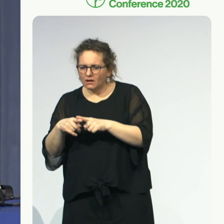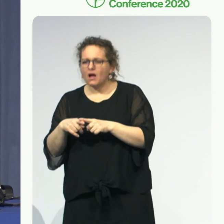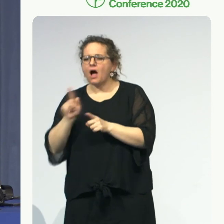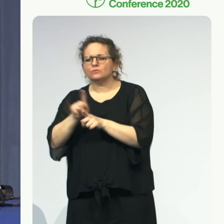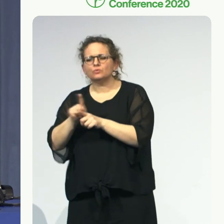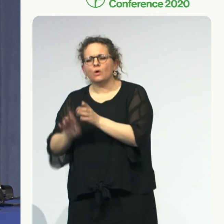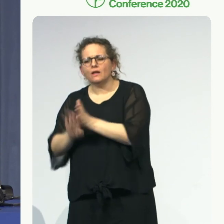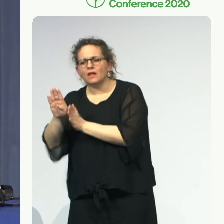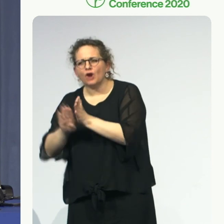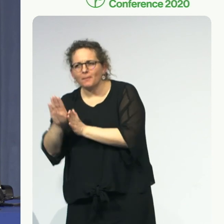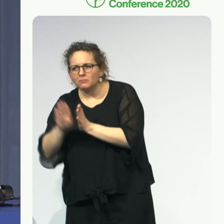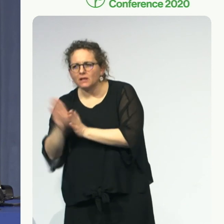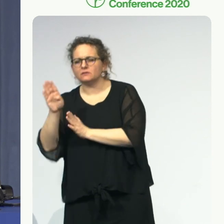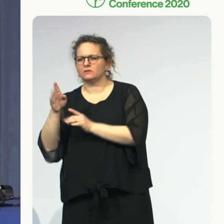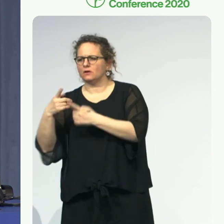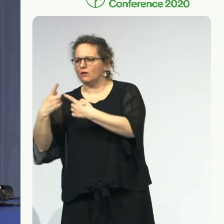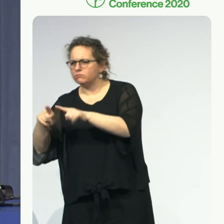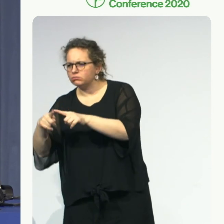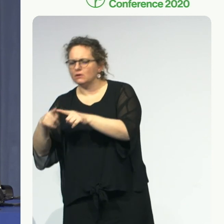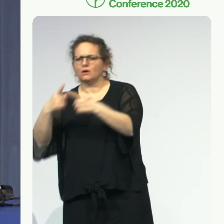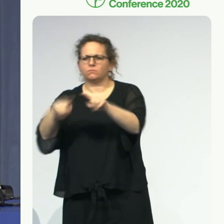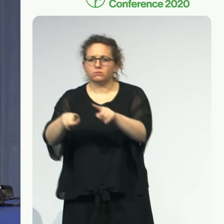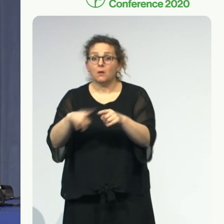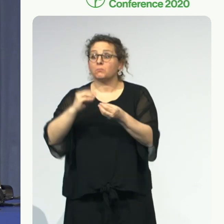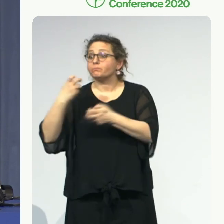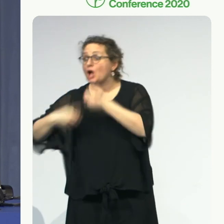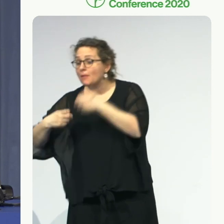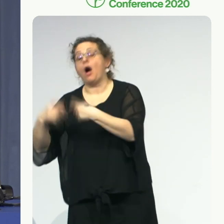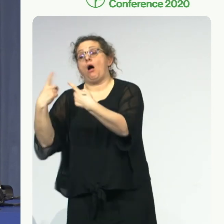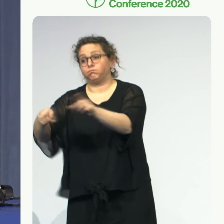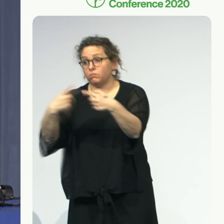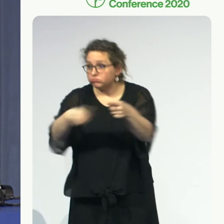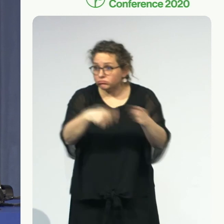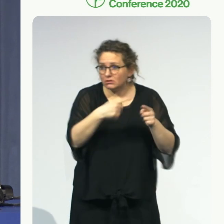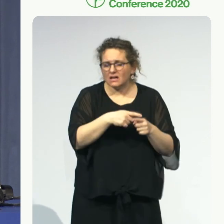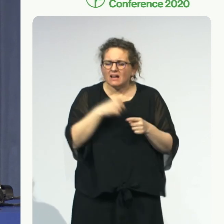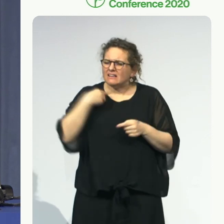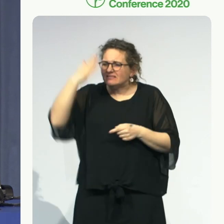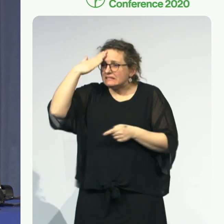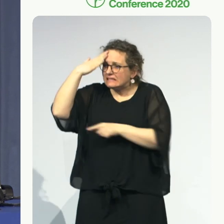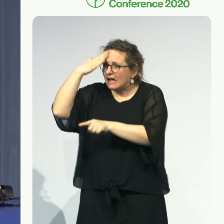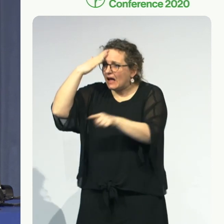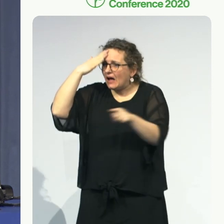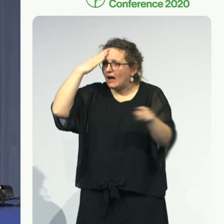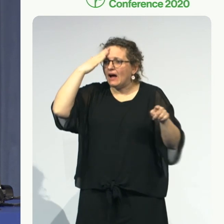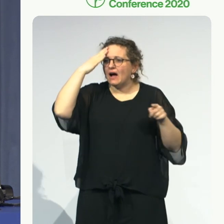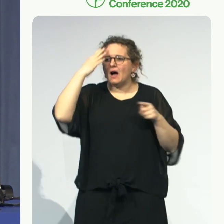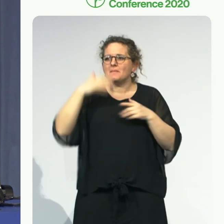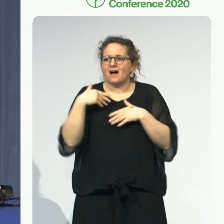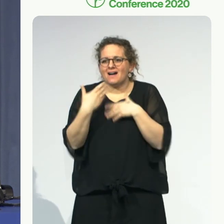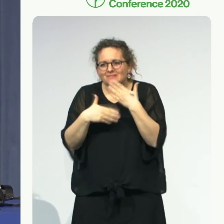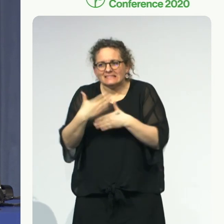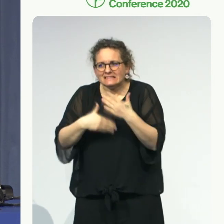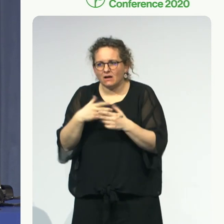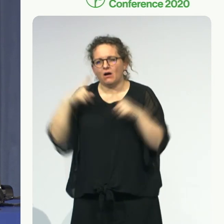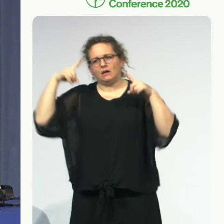are many of us at GIZ who are convinced of the inclusion theme. I hope we can go